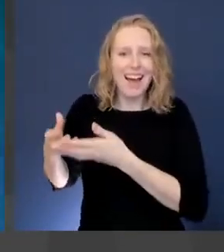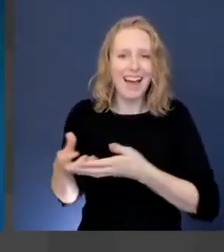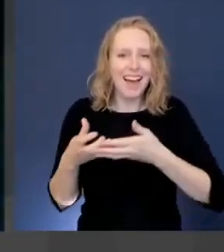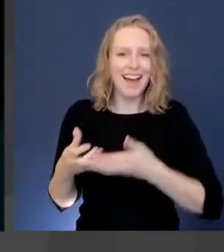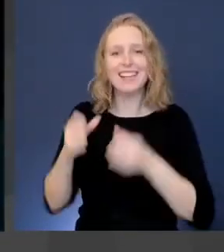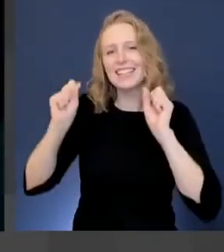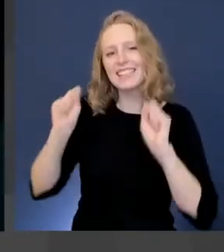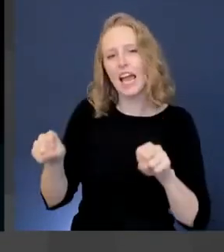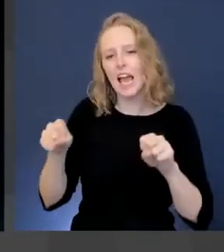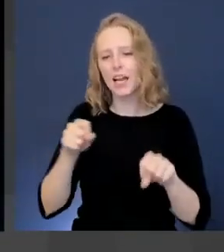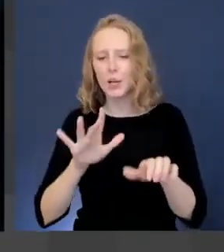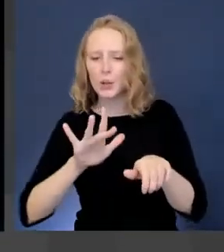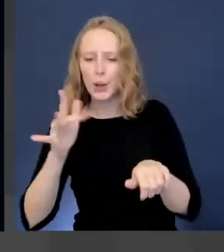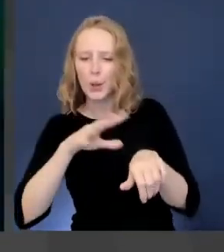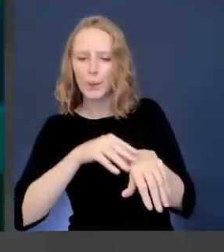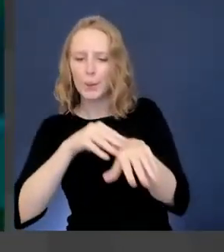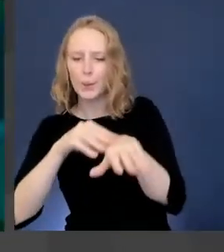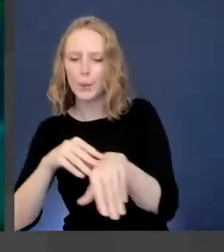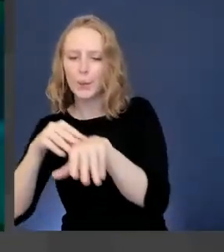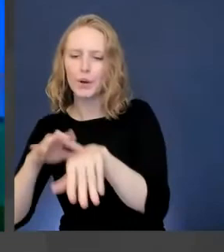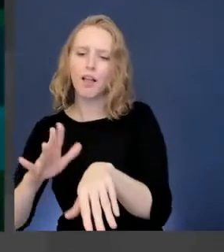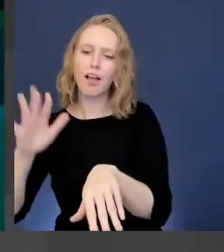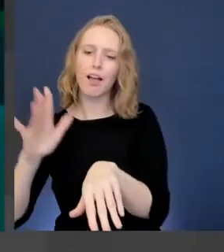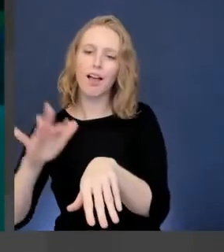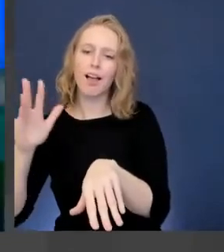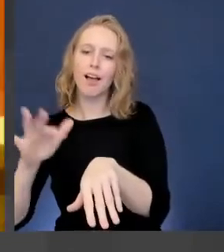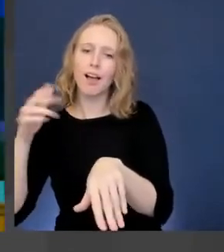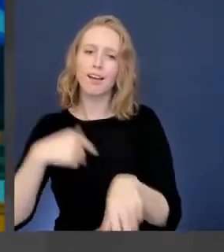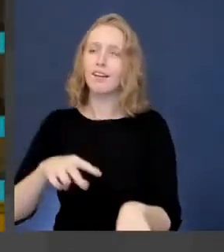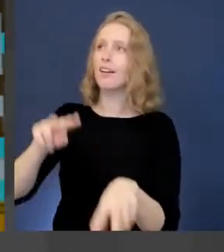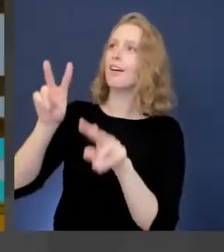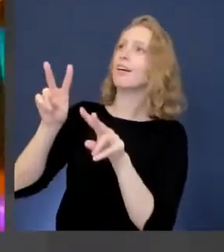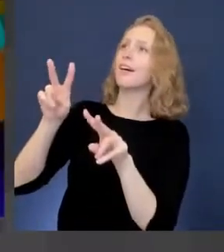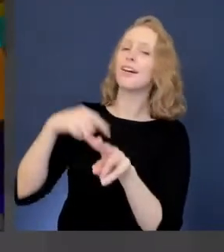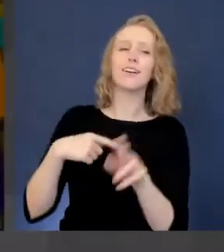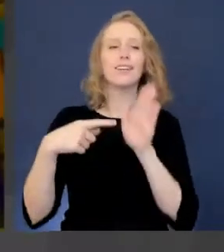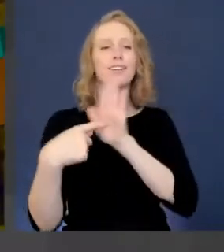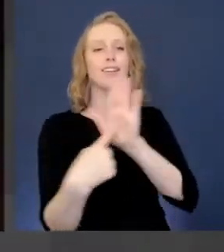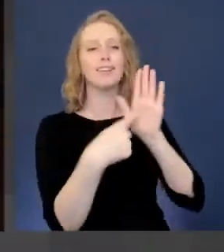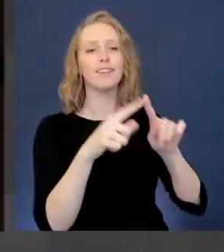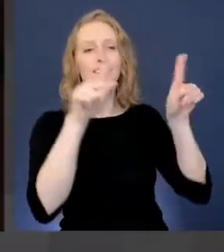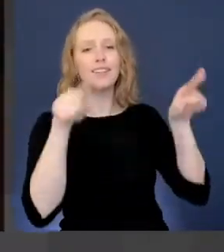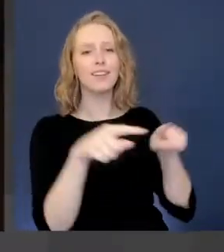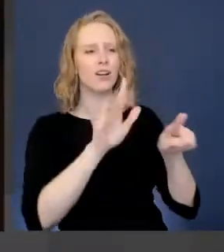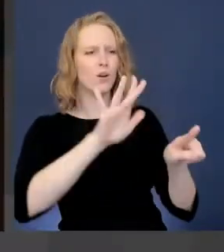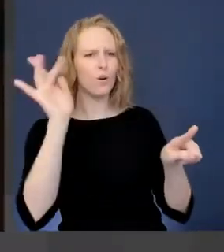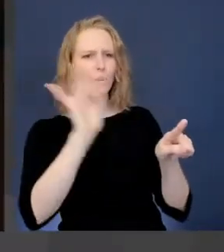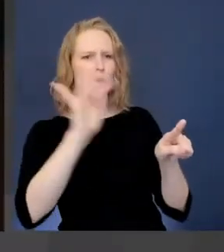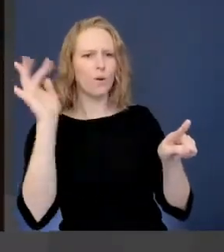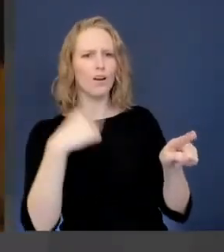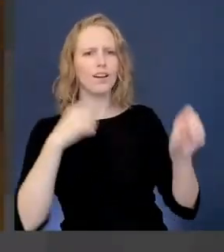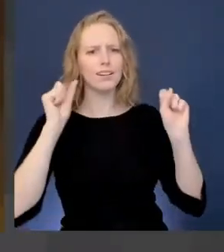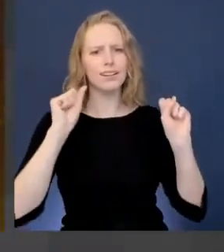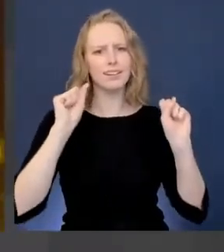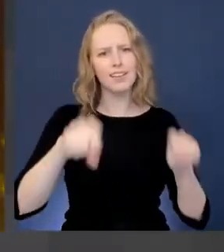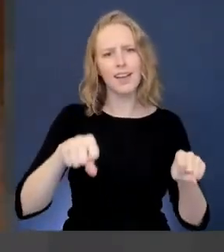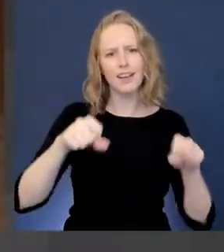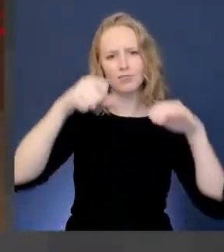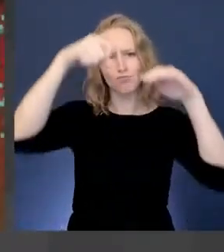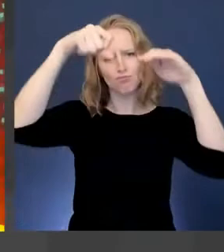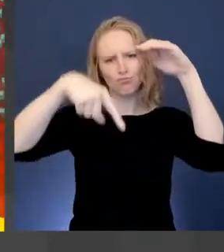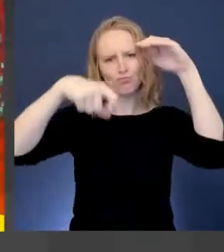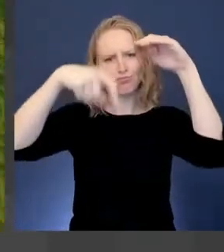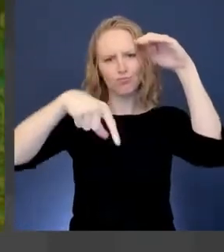here, they fill their caves with light. Make a sign using their ink, make the glow frame super bright. There's dripstone blocks and deep slate versions of